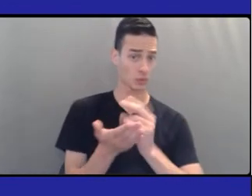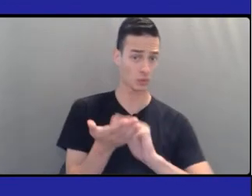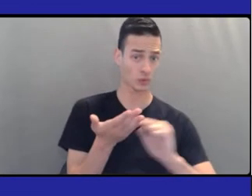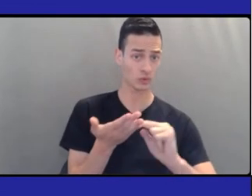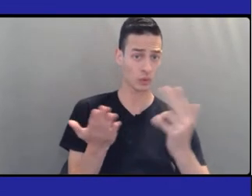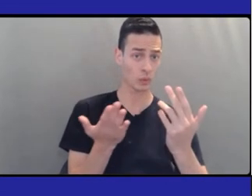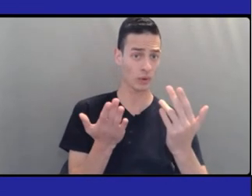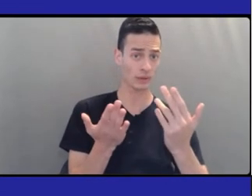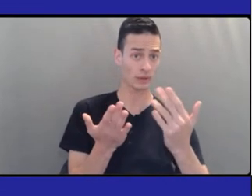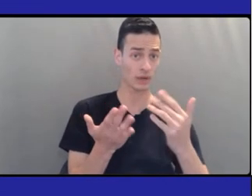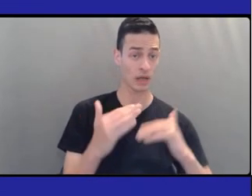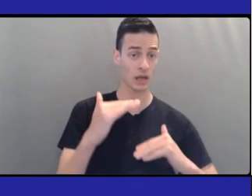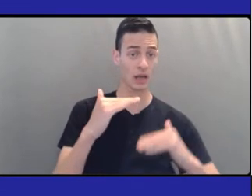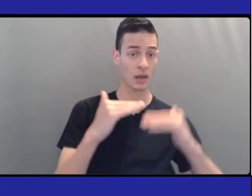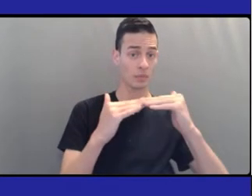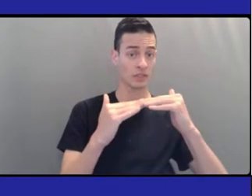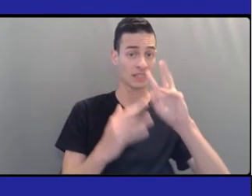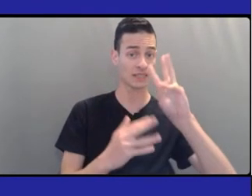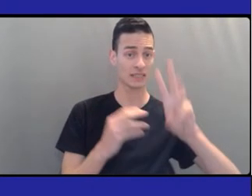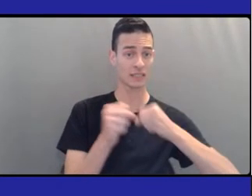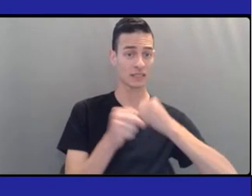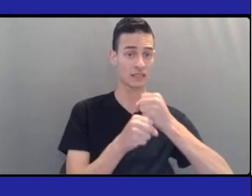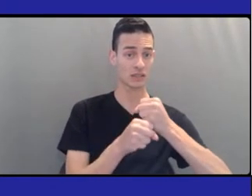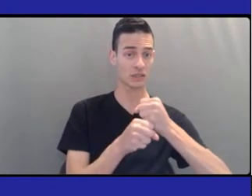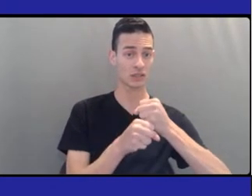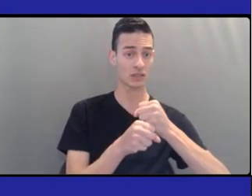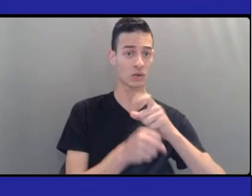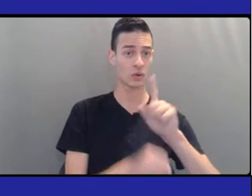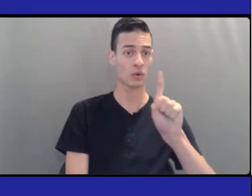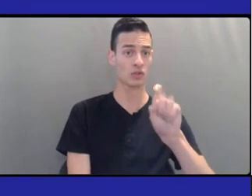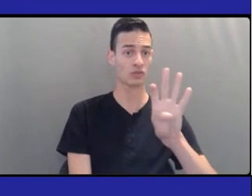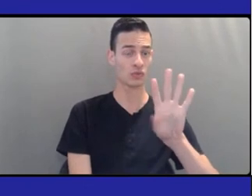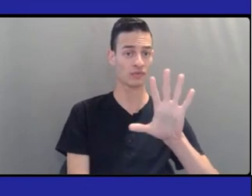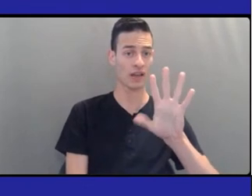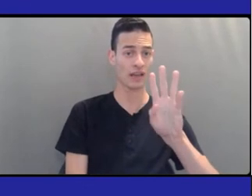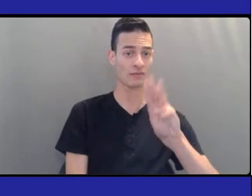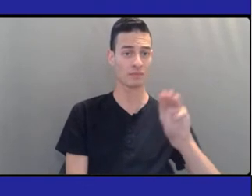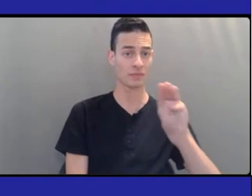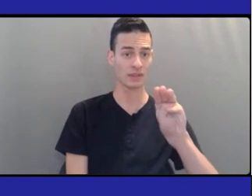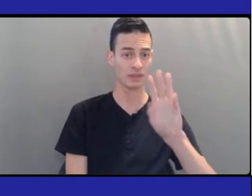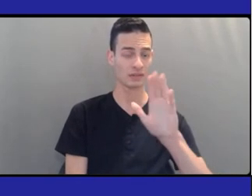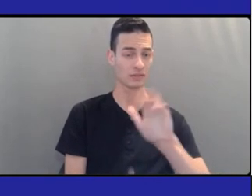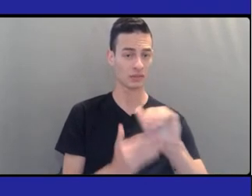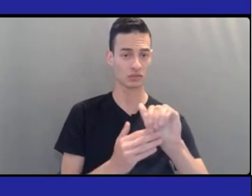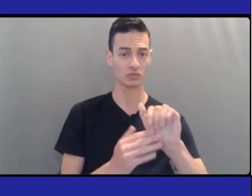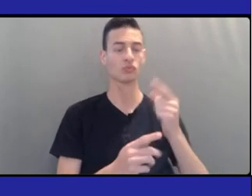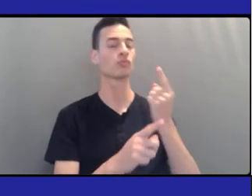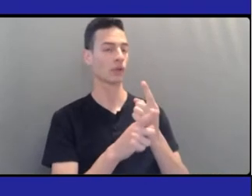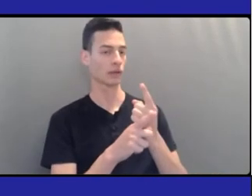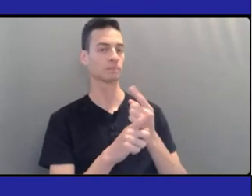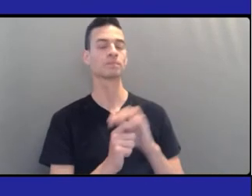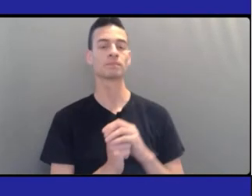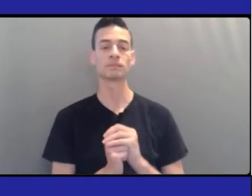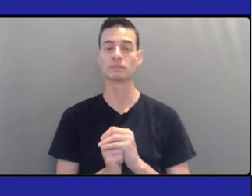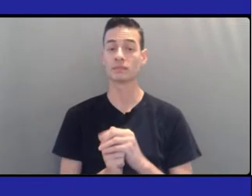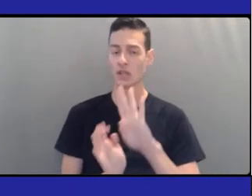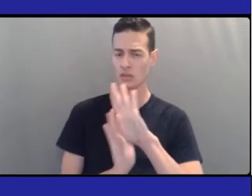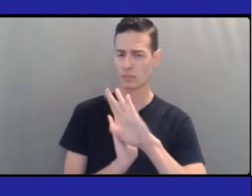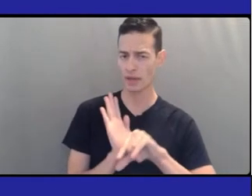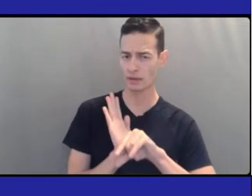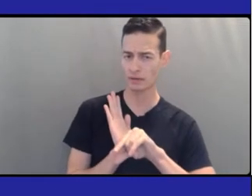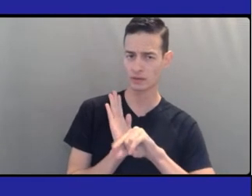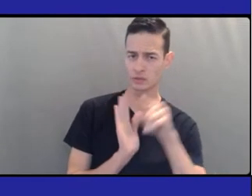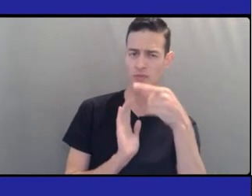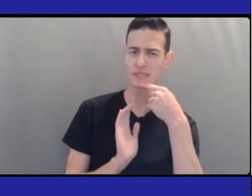up to 6 years for $145 million. Correct. And then as background, you said